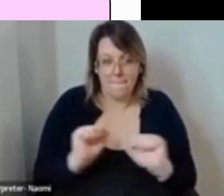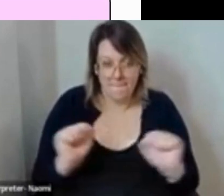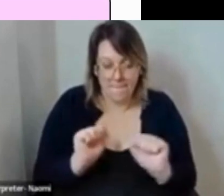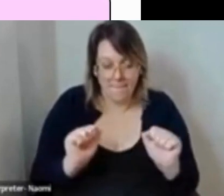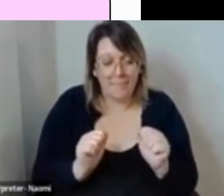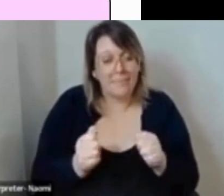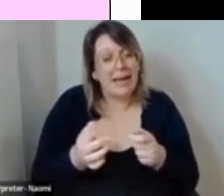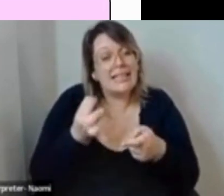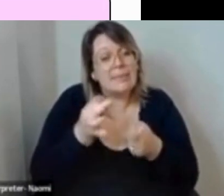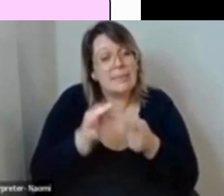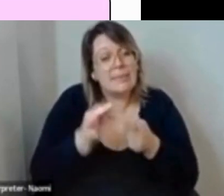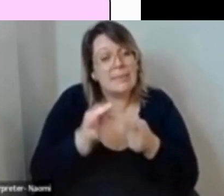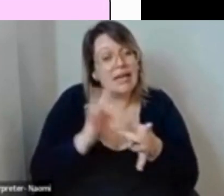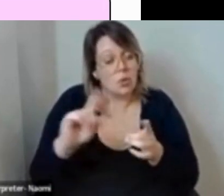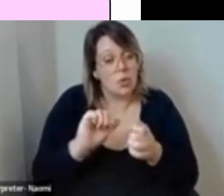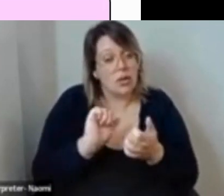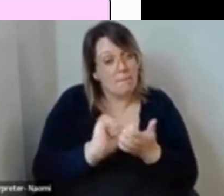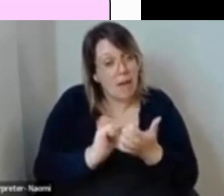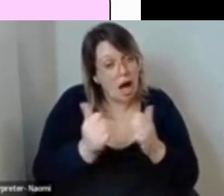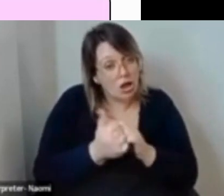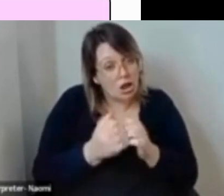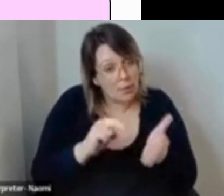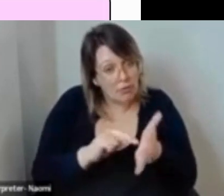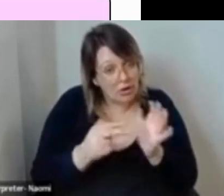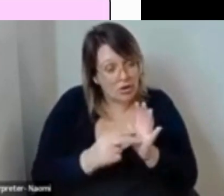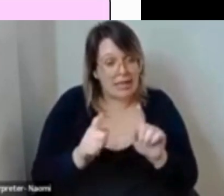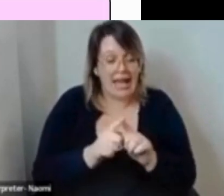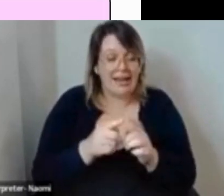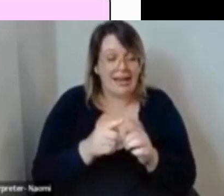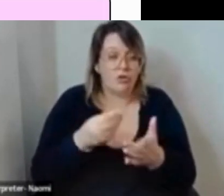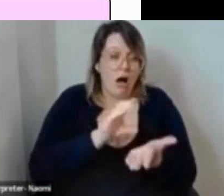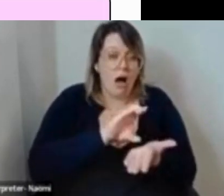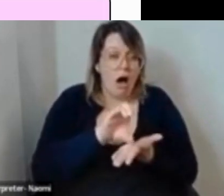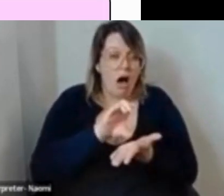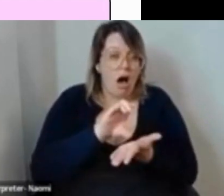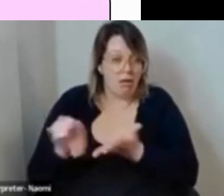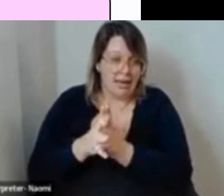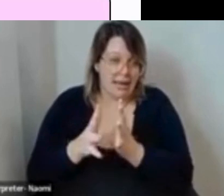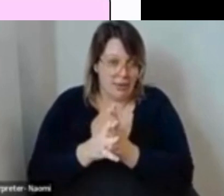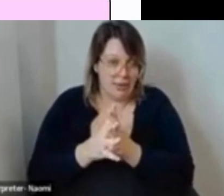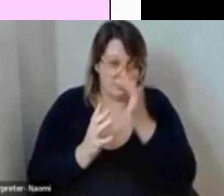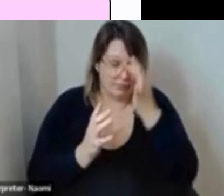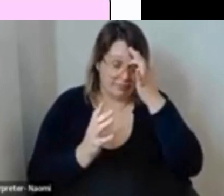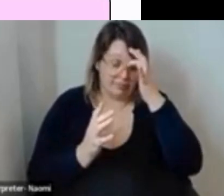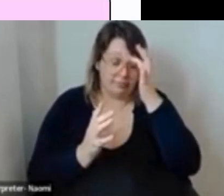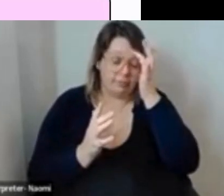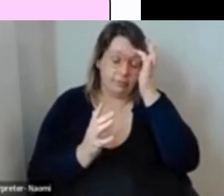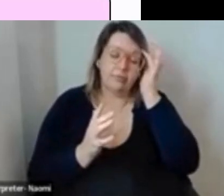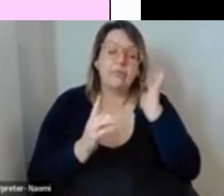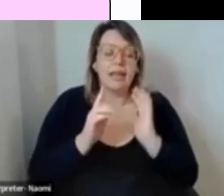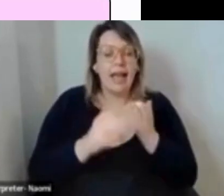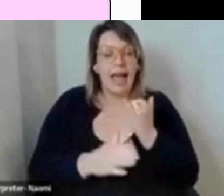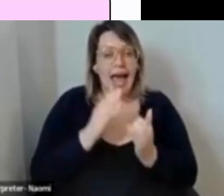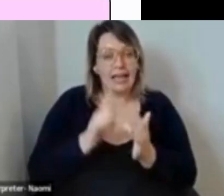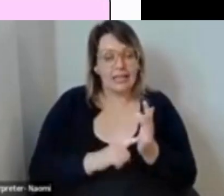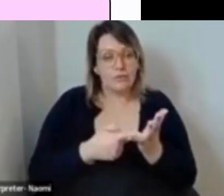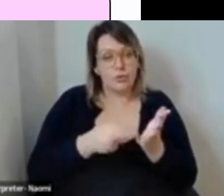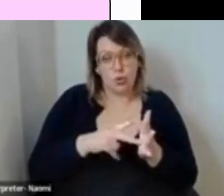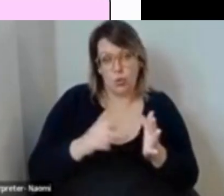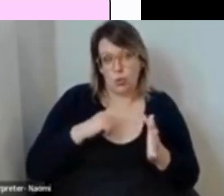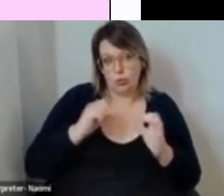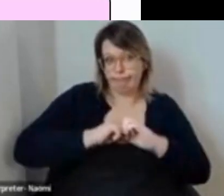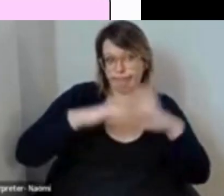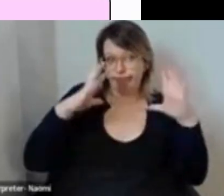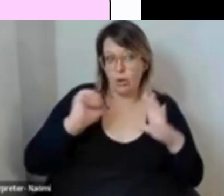to partnership arrangements and how the grant will be distributed. By end of June, we just want to see your latest thinking and